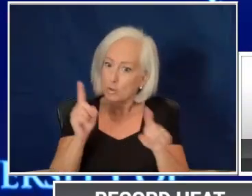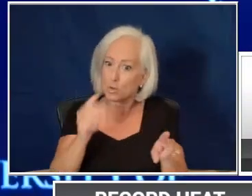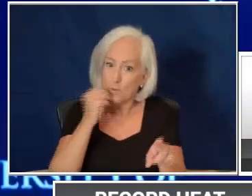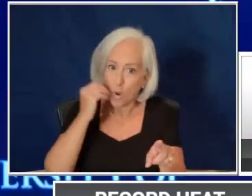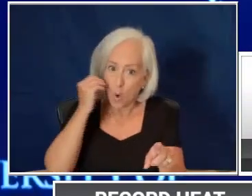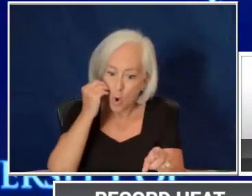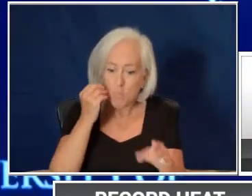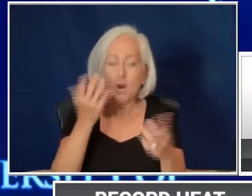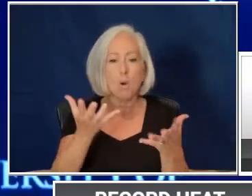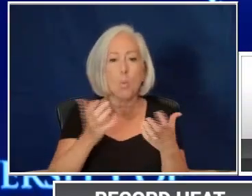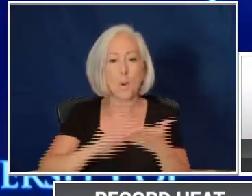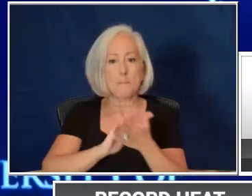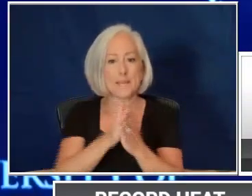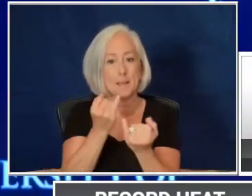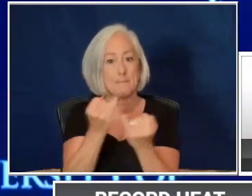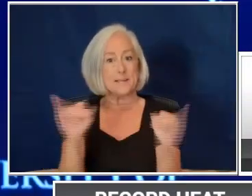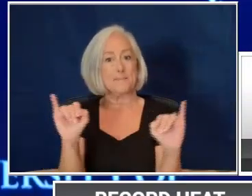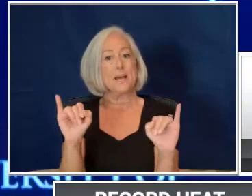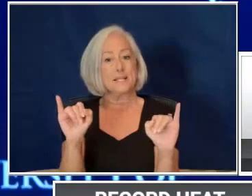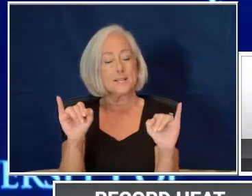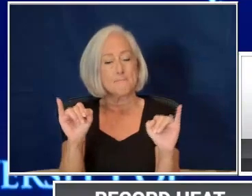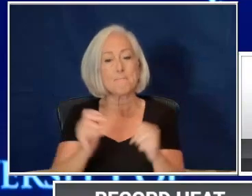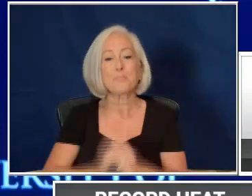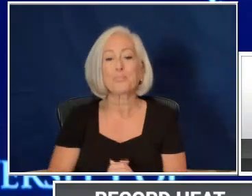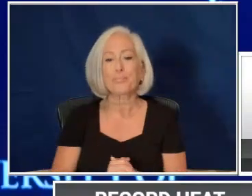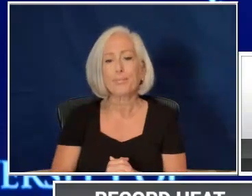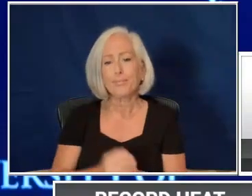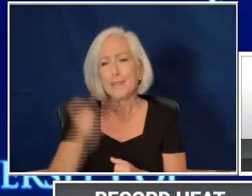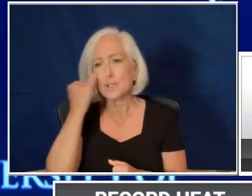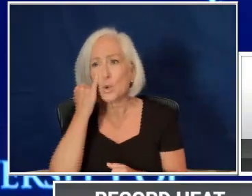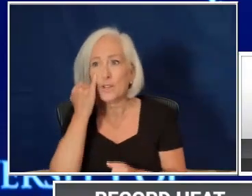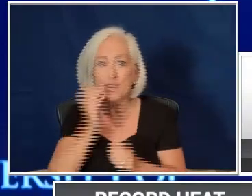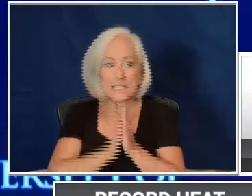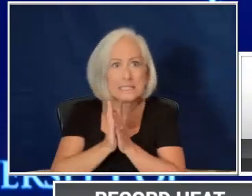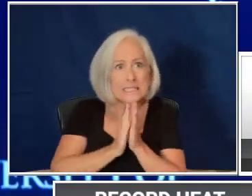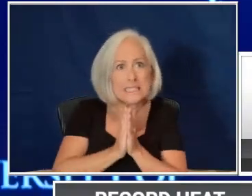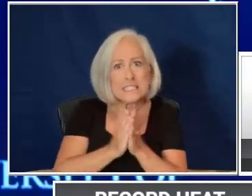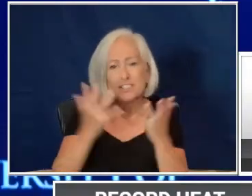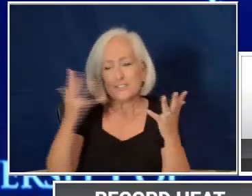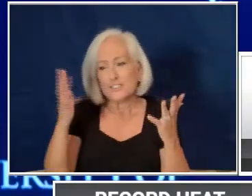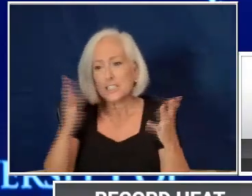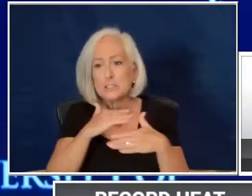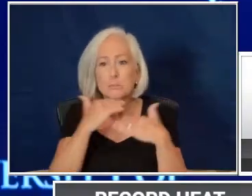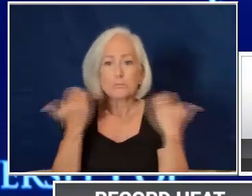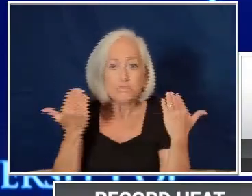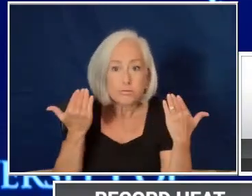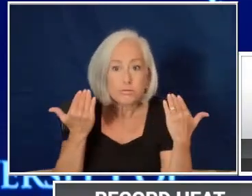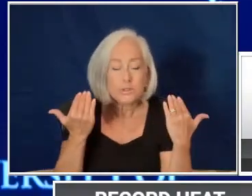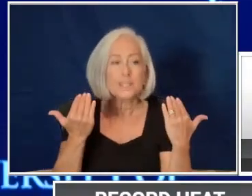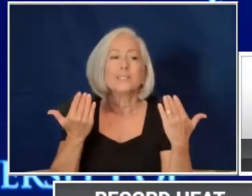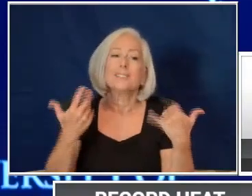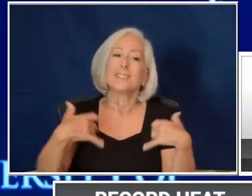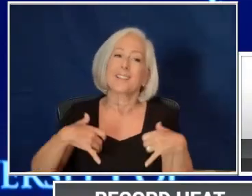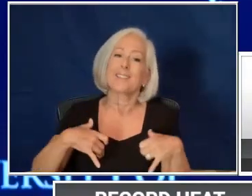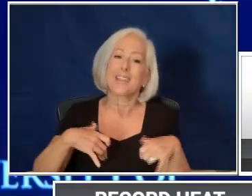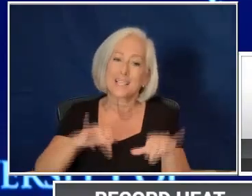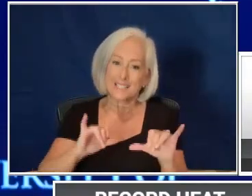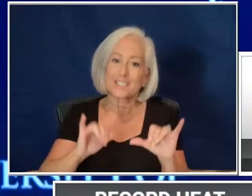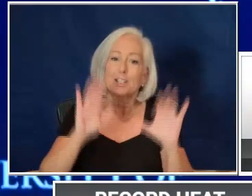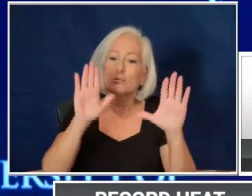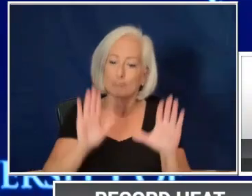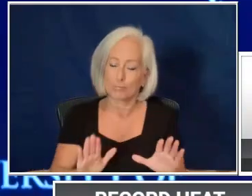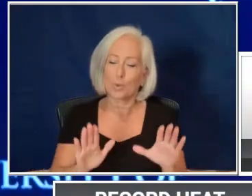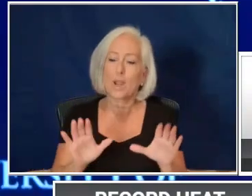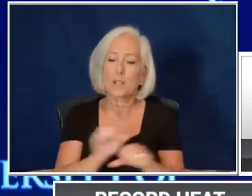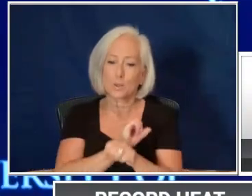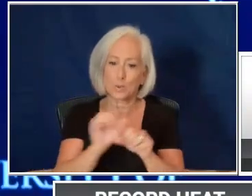as possible. And so even if they're kind of eager to jump the gun and get out there, they're usually wonderful to work with.